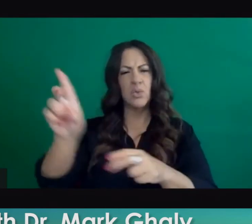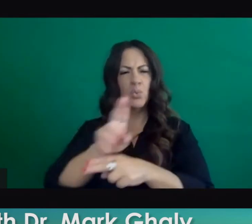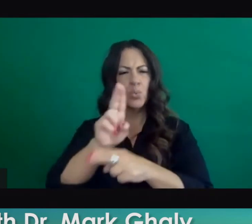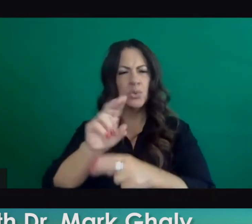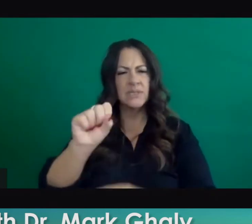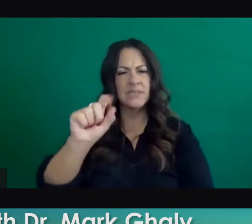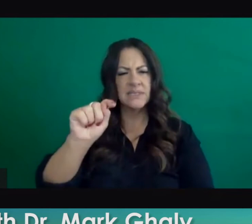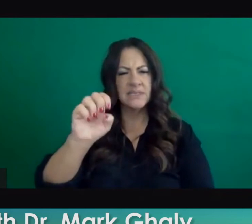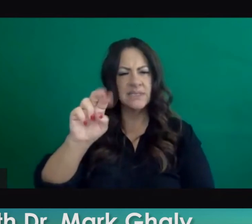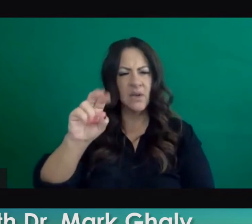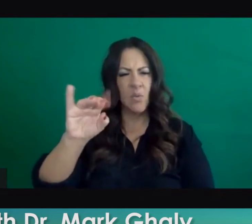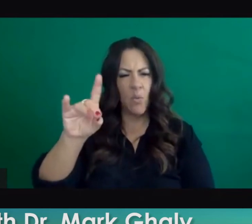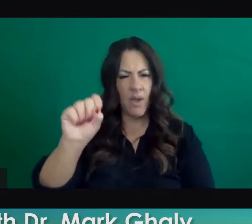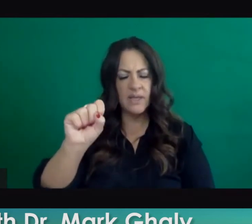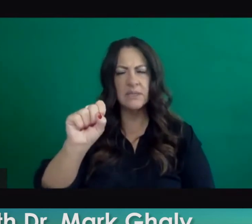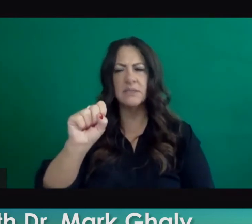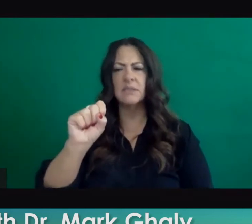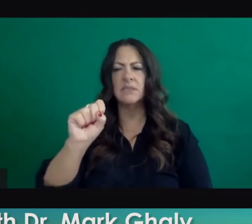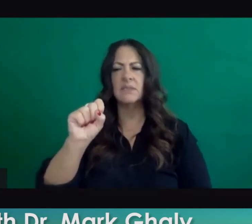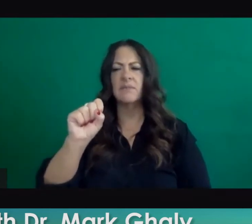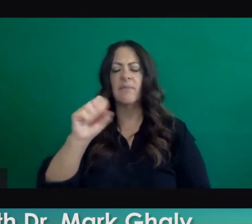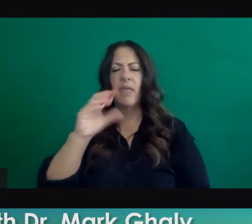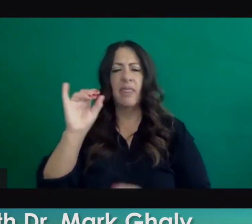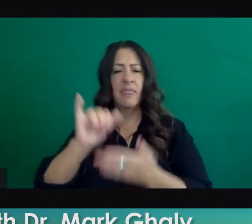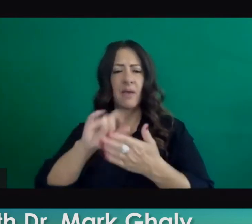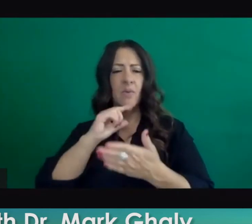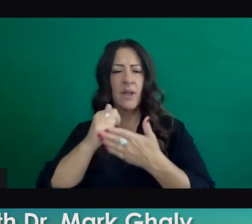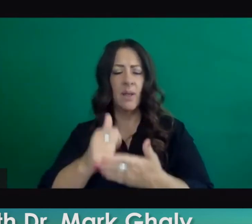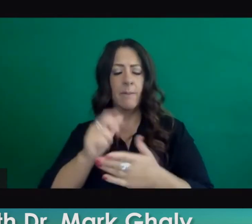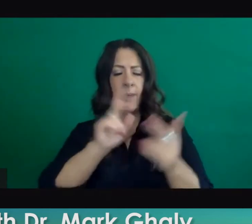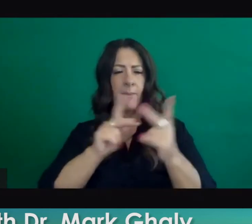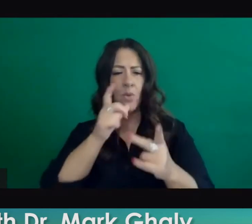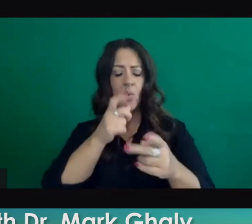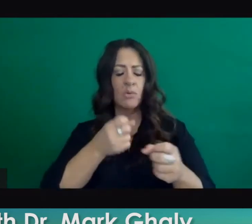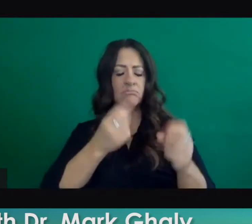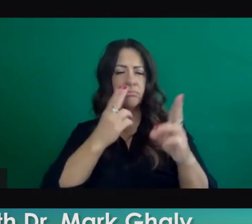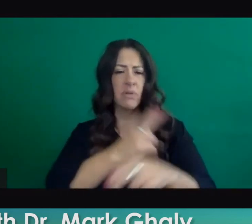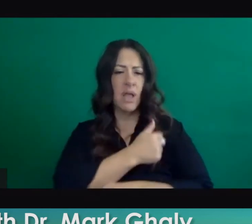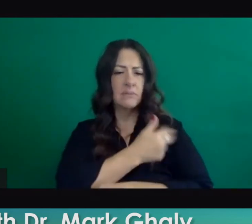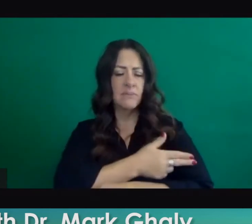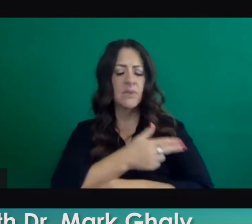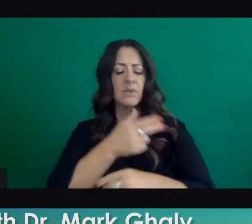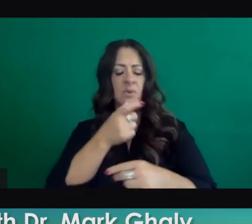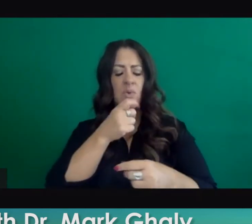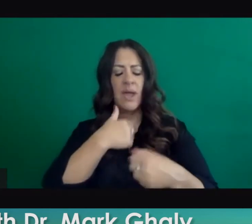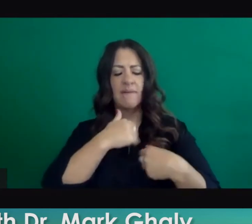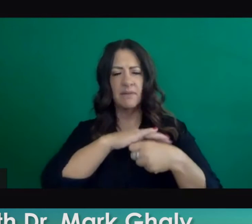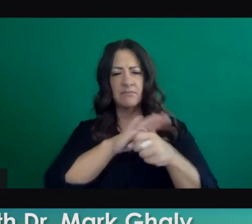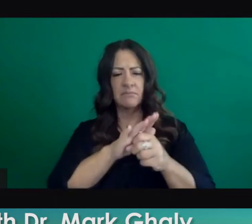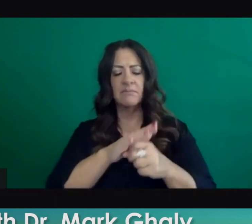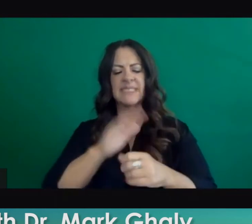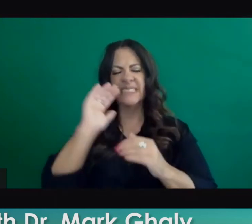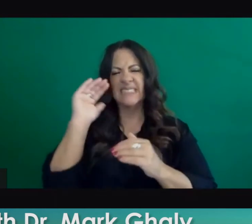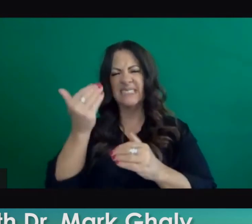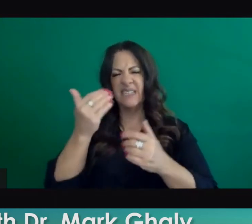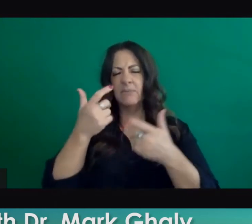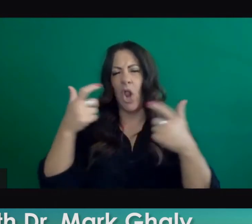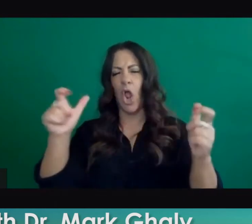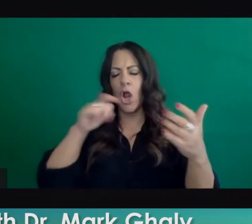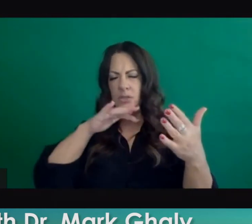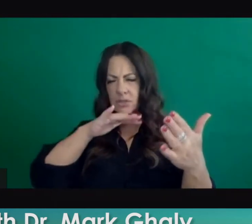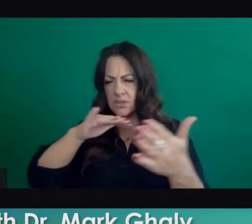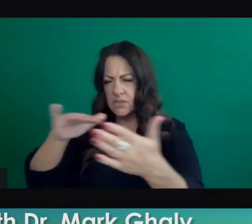severely infected COVID patients who are hospitalized. It seems very clear from large studies that the overall rate